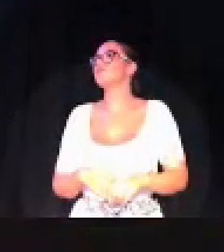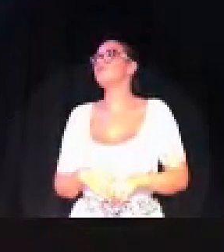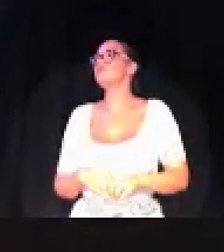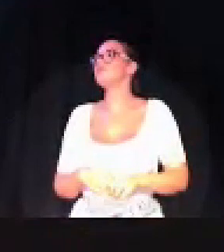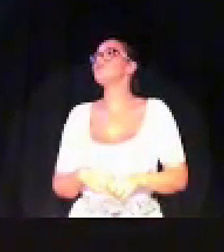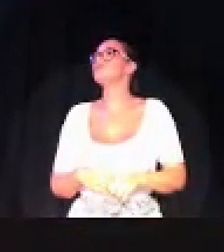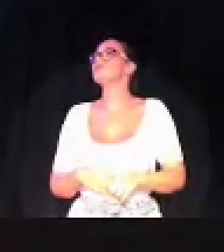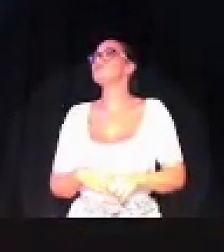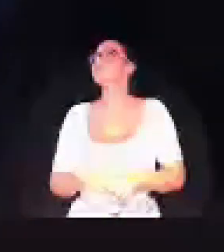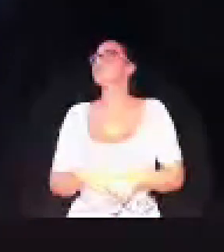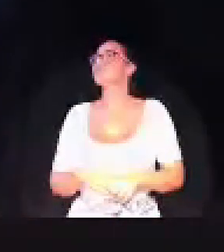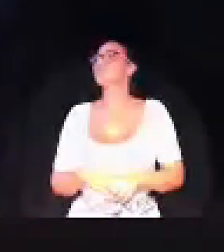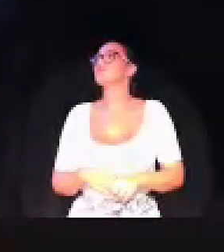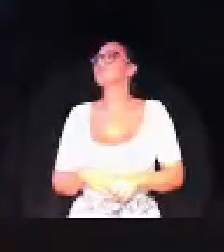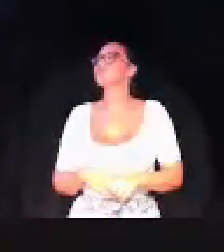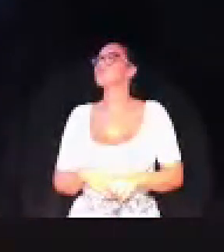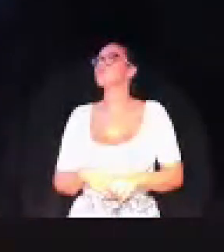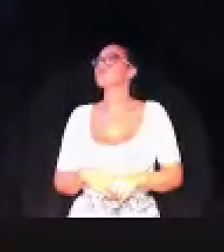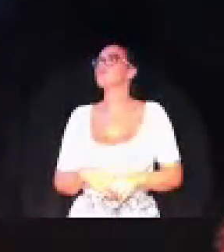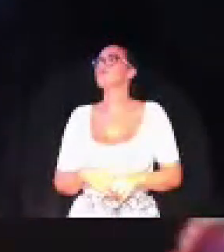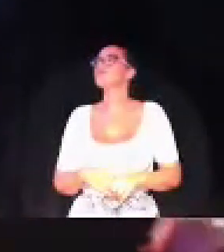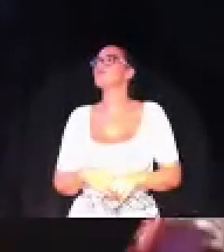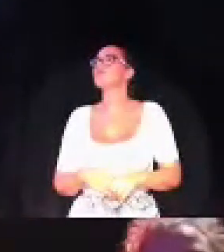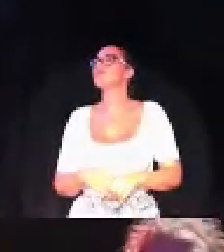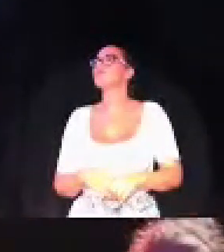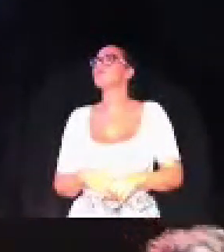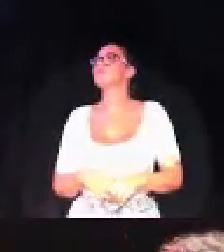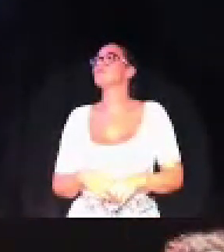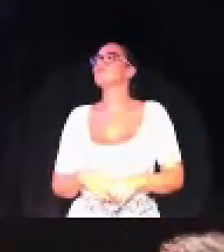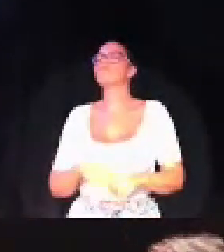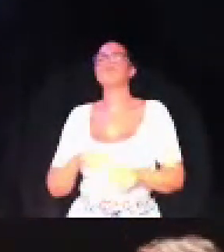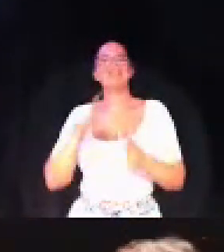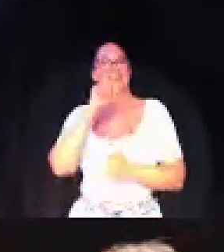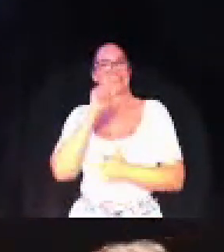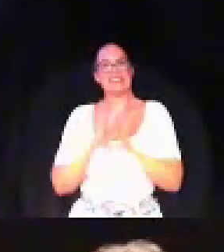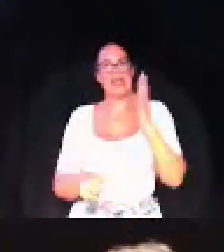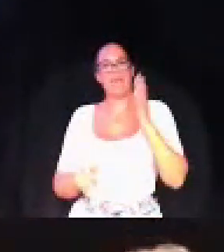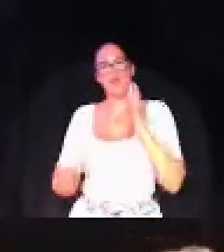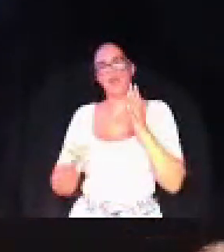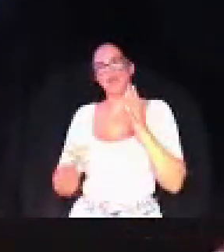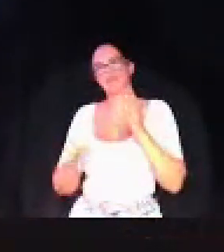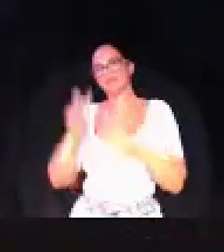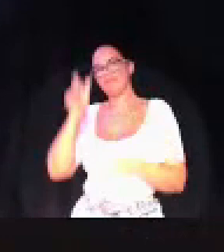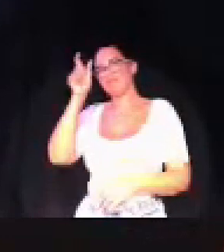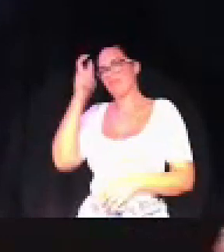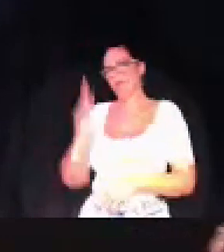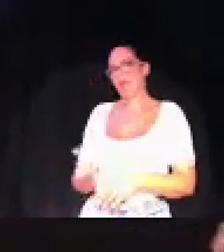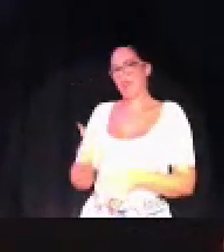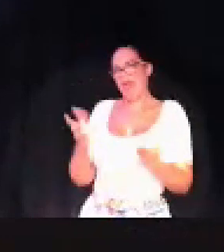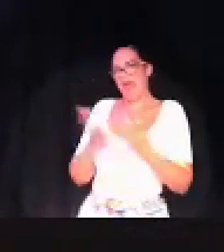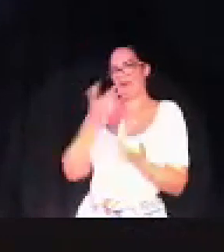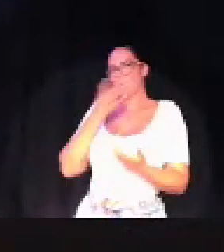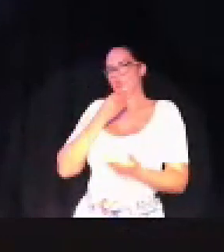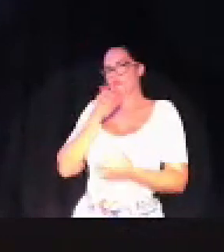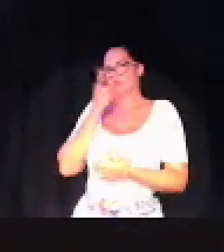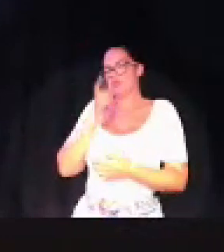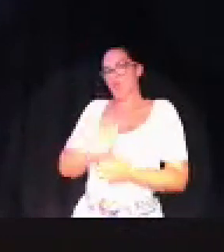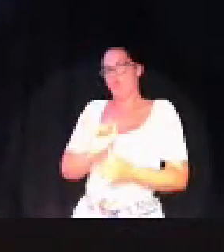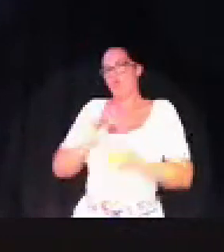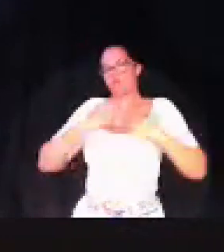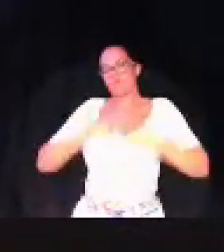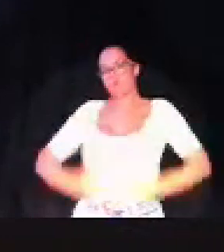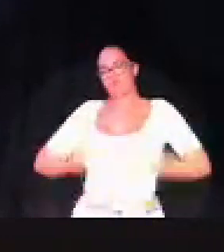Thank you. So the question is, how is this used and applied to disabled musicians? Perhaps you can talk about how it can be made